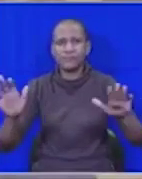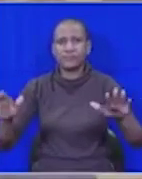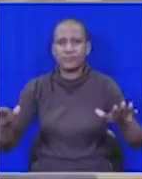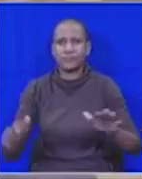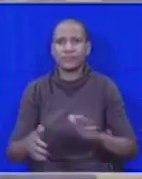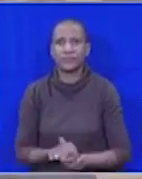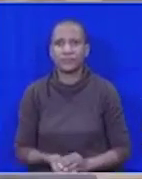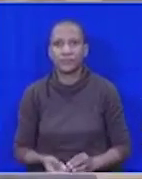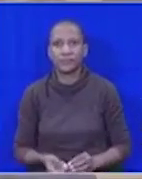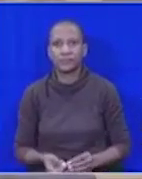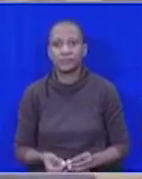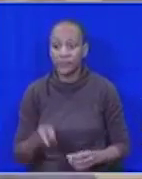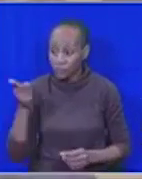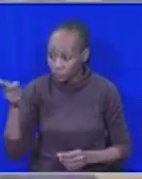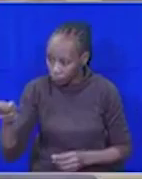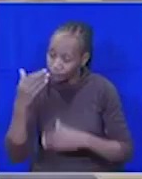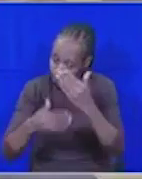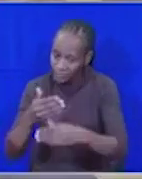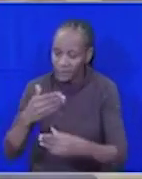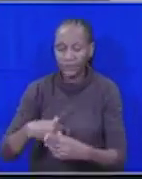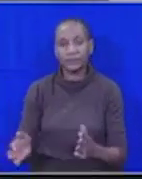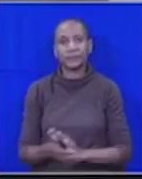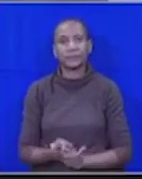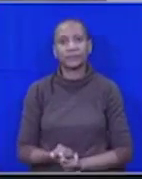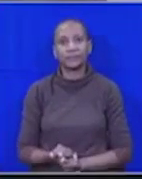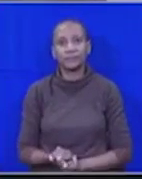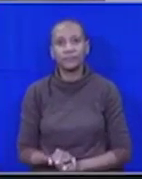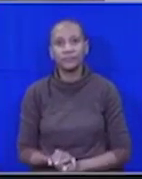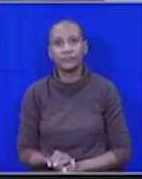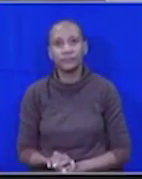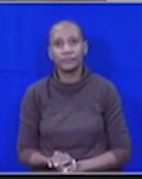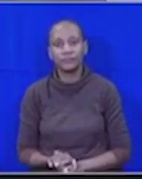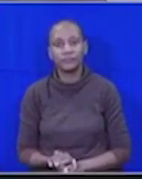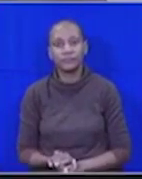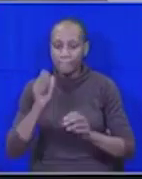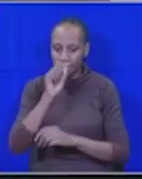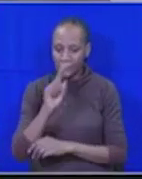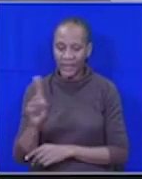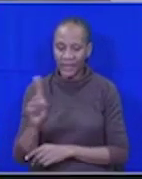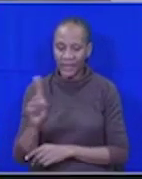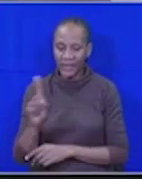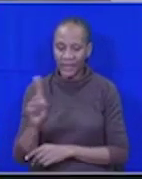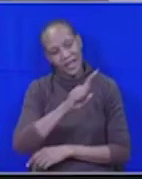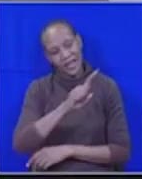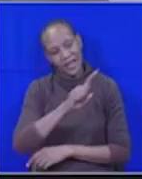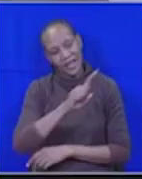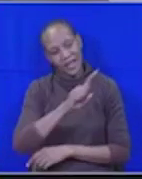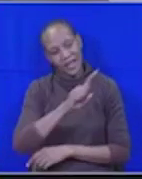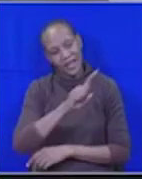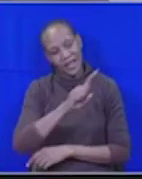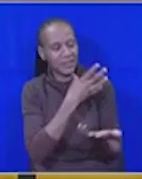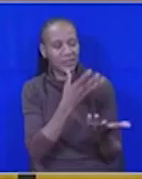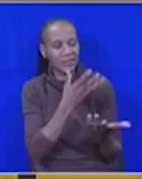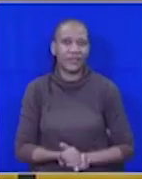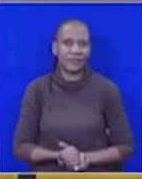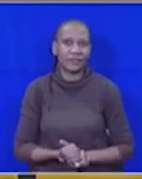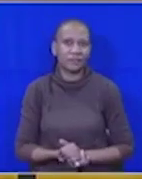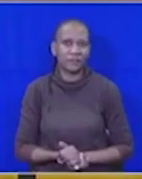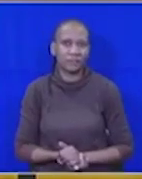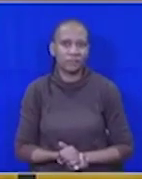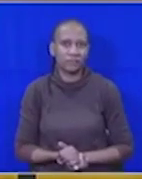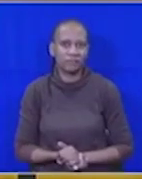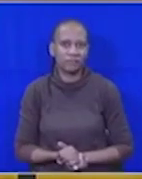I'm addressing them. You proceed. Okay. But I ask, Minister, Why was the